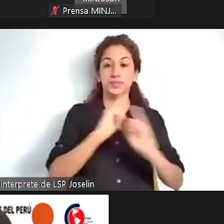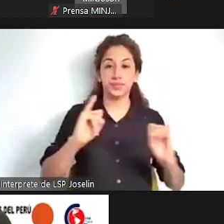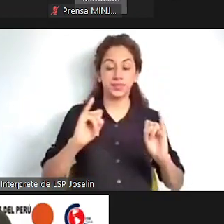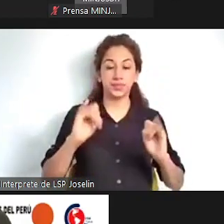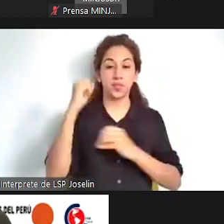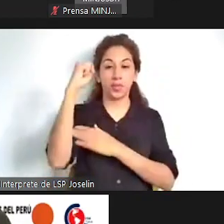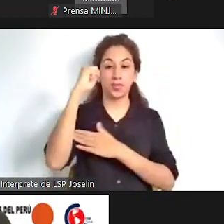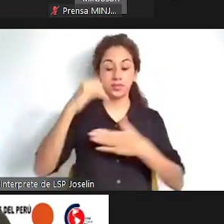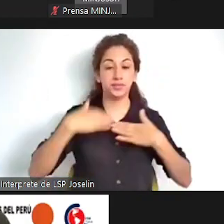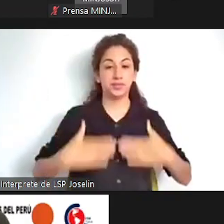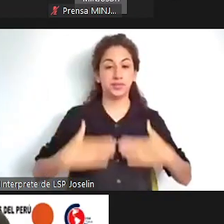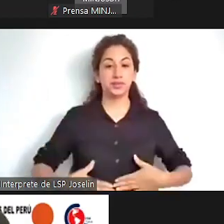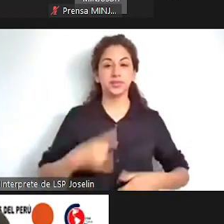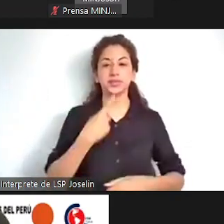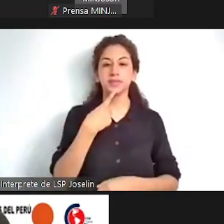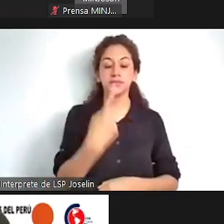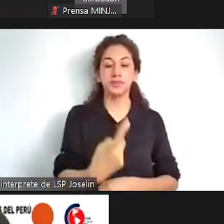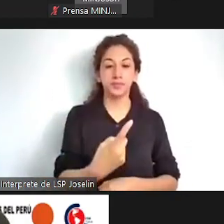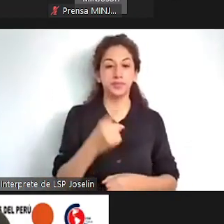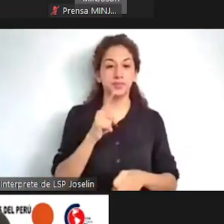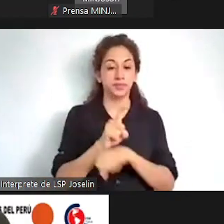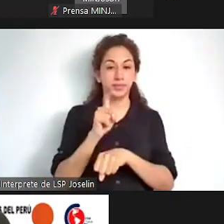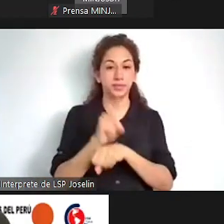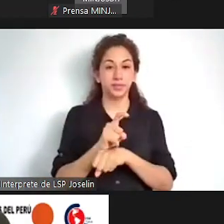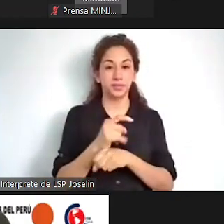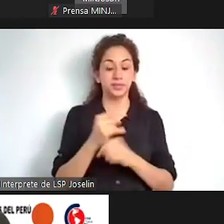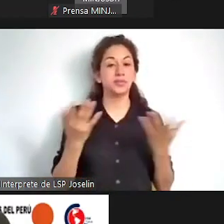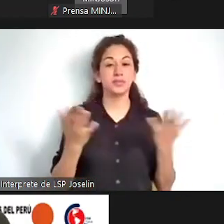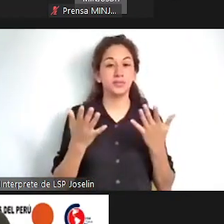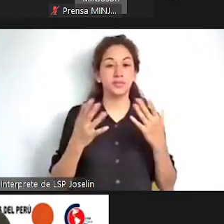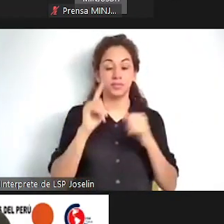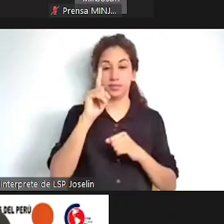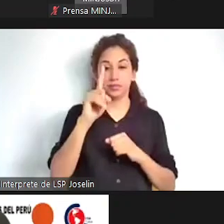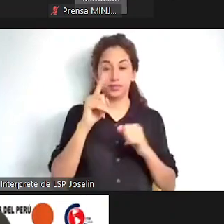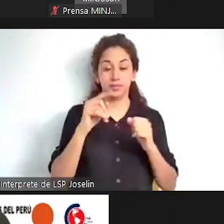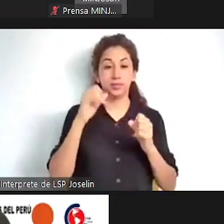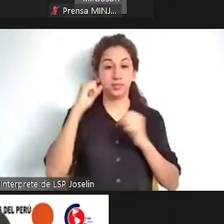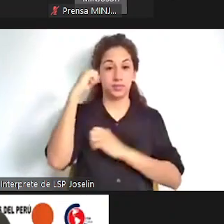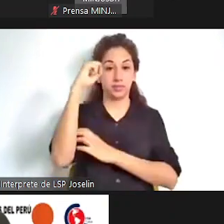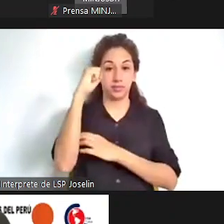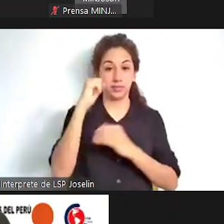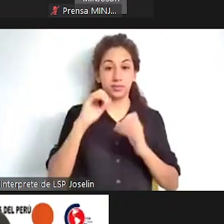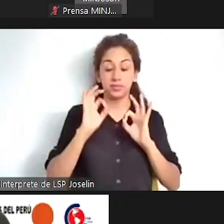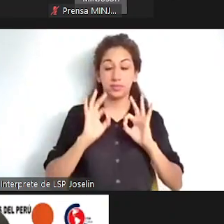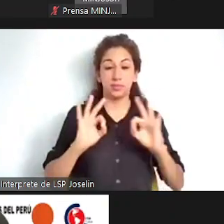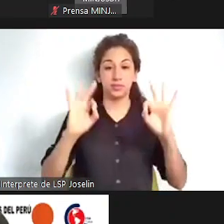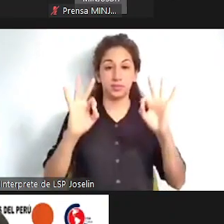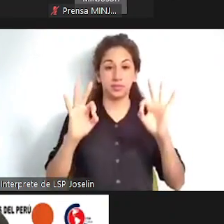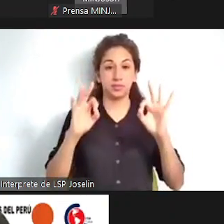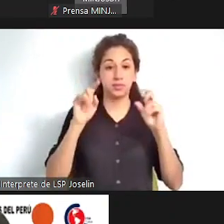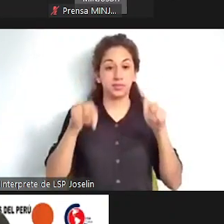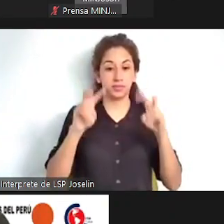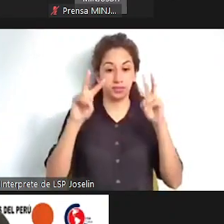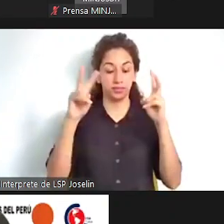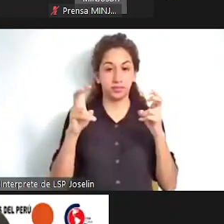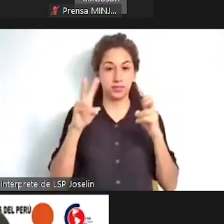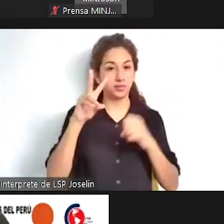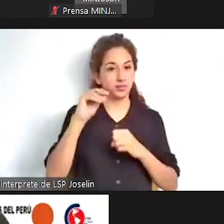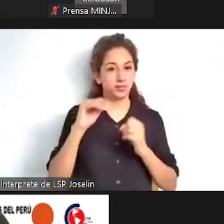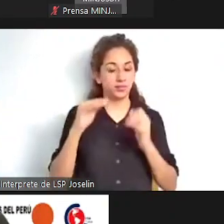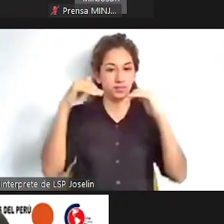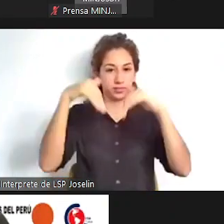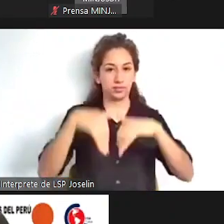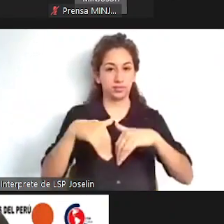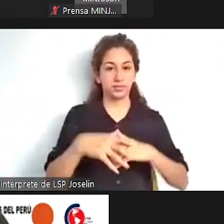that the dependency of human rights tells us that if one right is at risk the entire framework